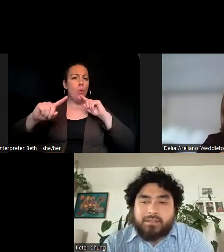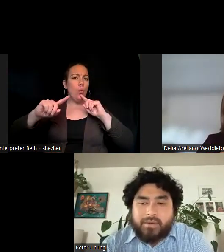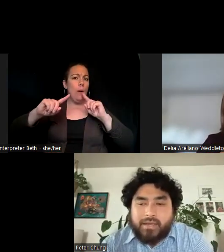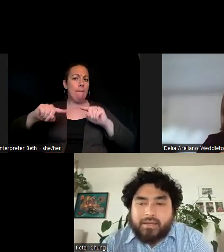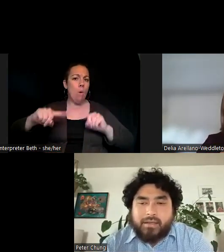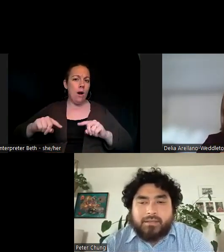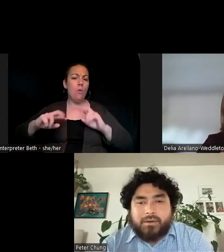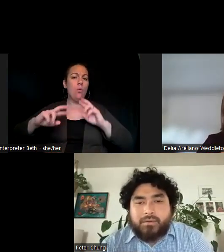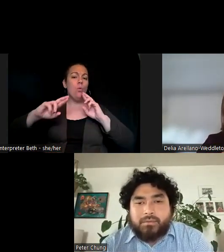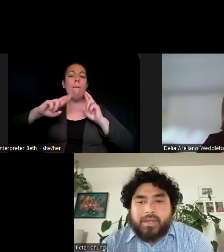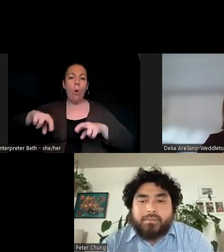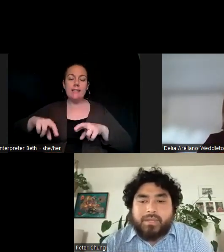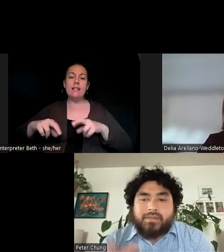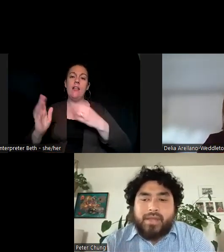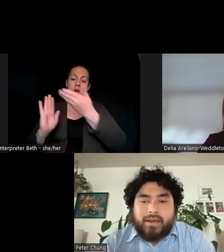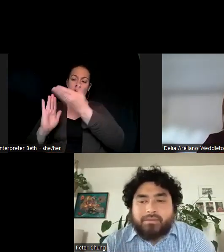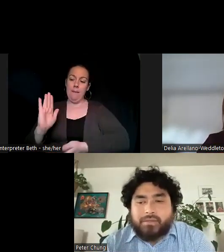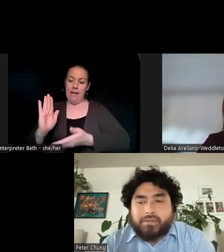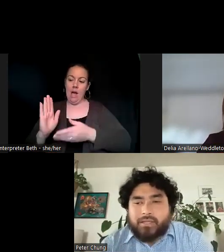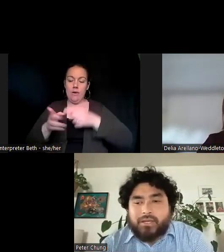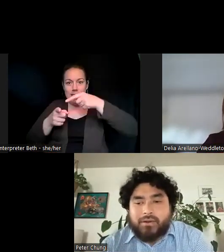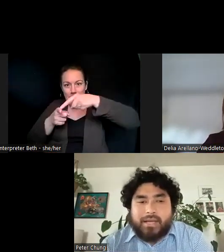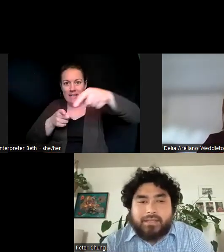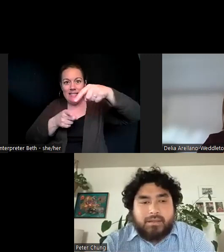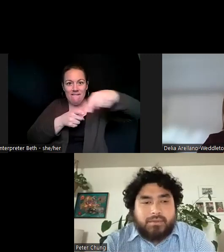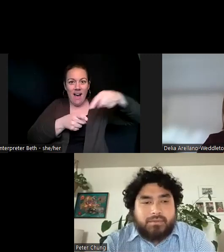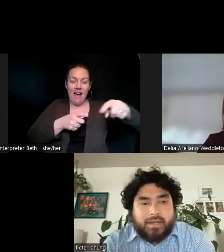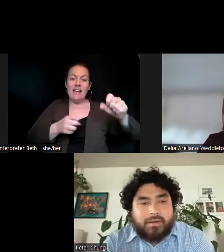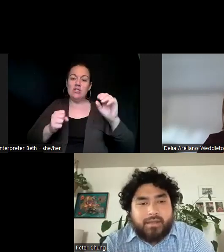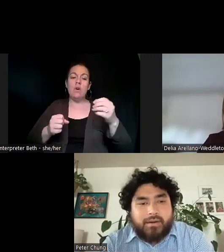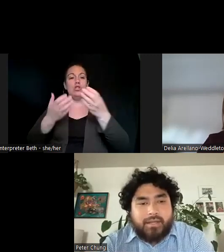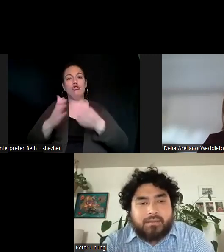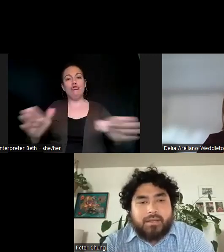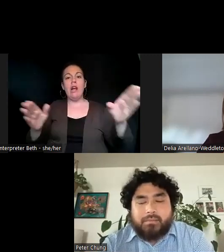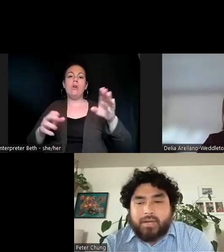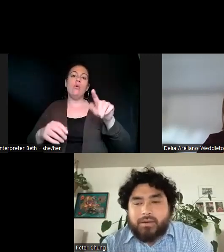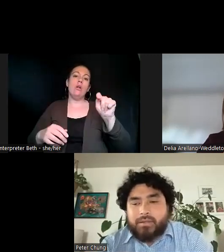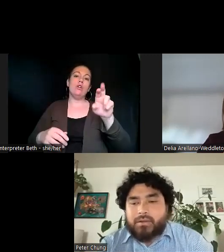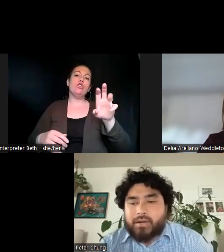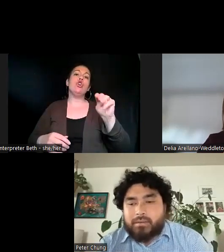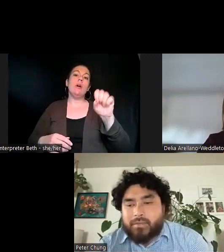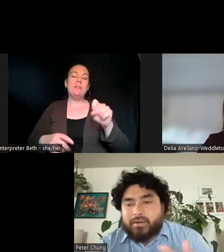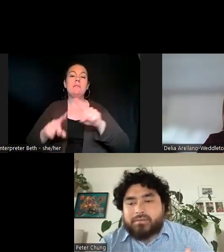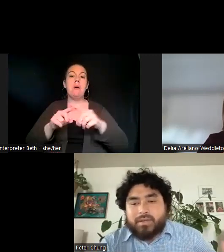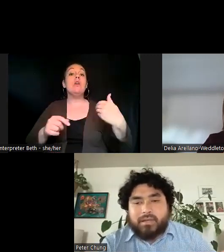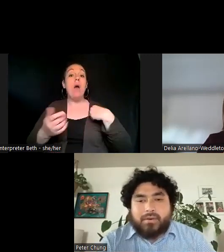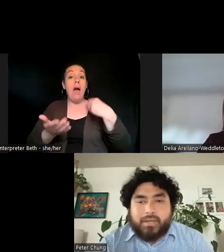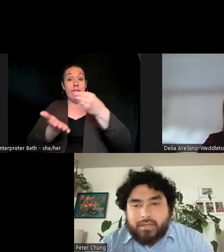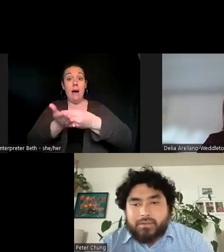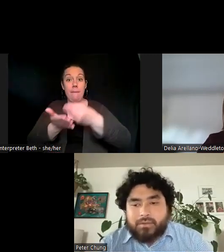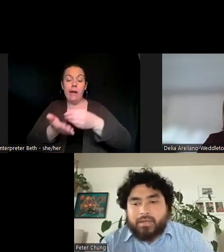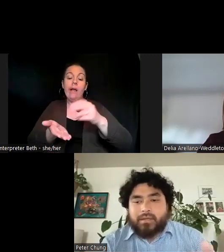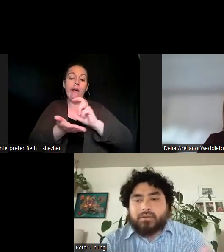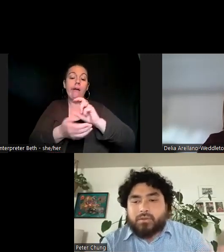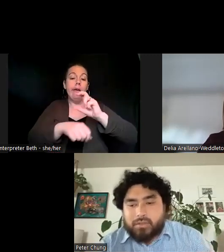really specify. So then we have to just kind of generalize in terms of like, okay, there is money going to curriculum, there is funding